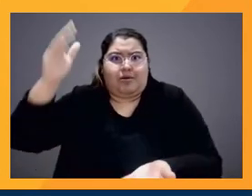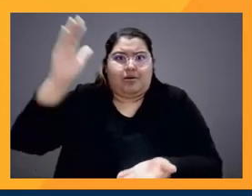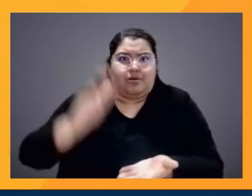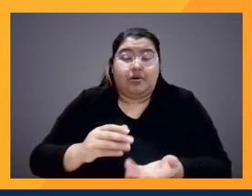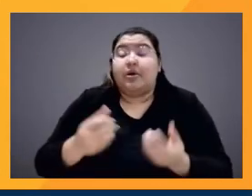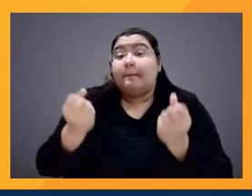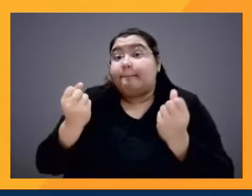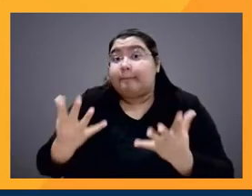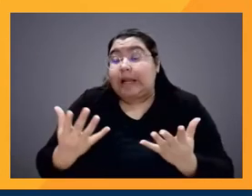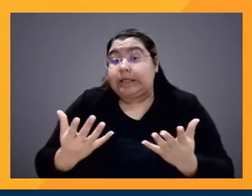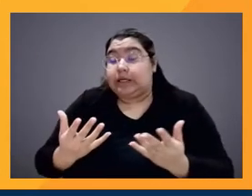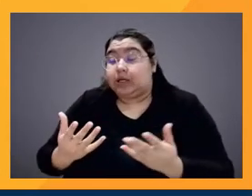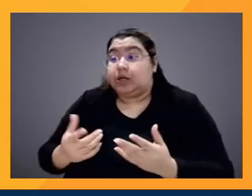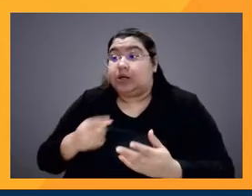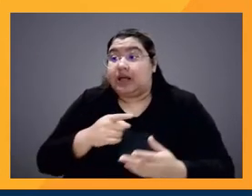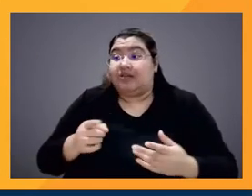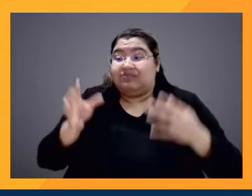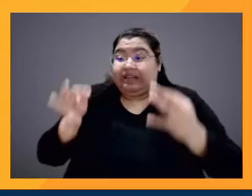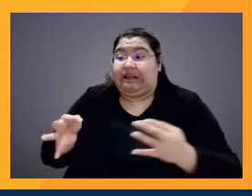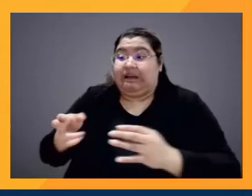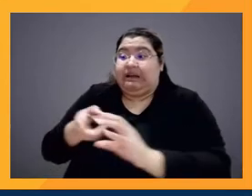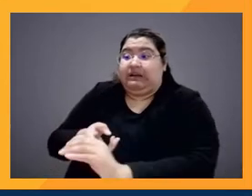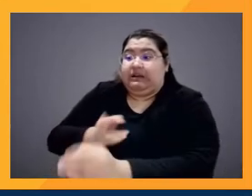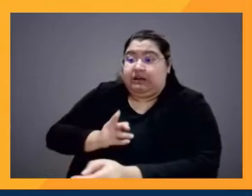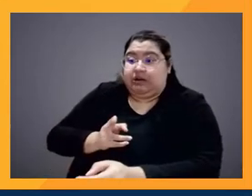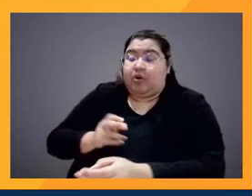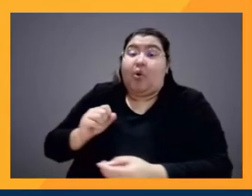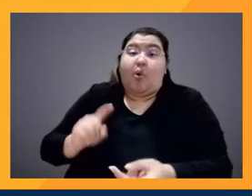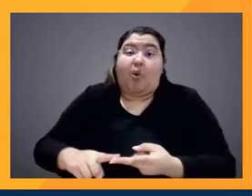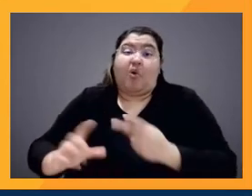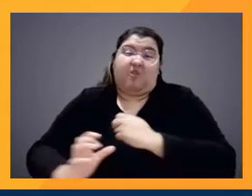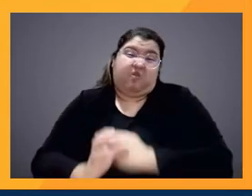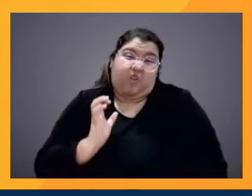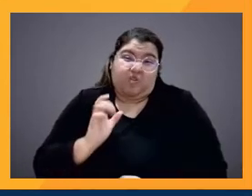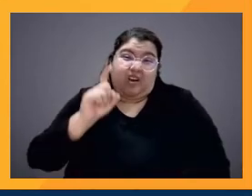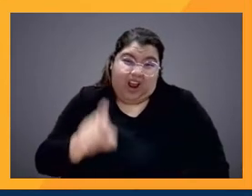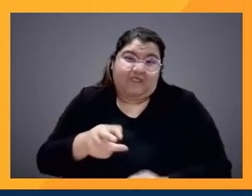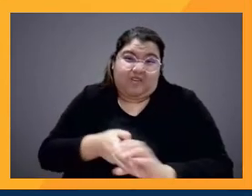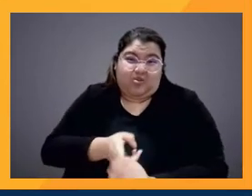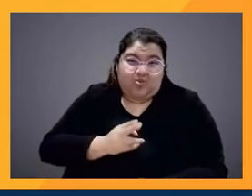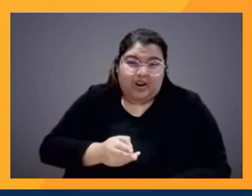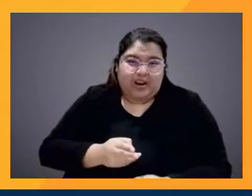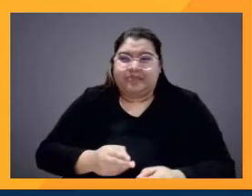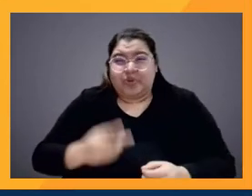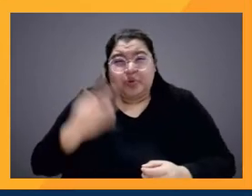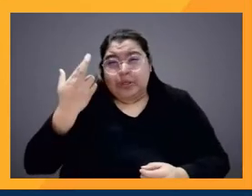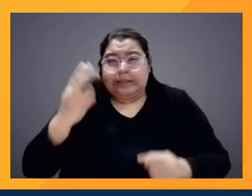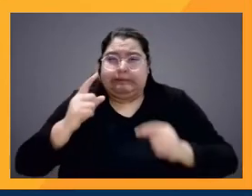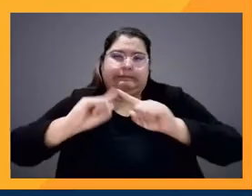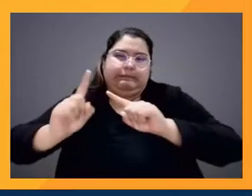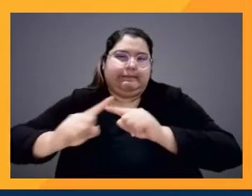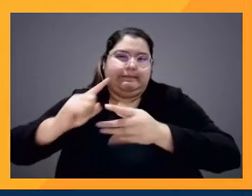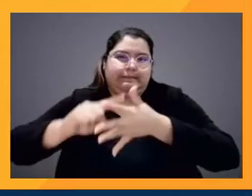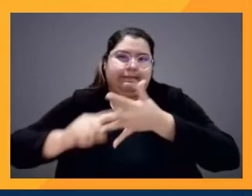especially within the Latino community. Yeah, no, absolutely. So we're at ARP, we're always concerned about